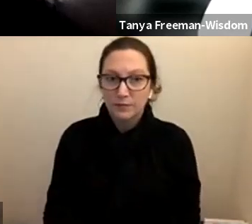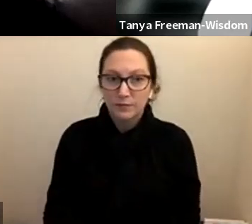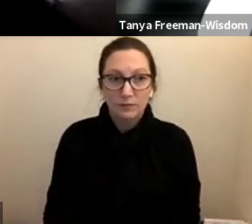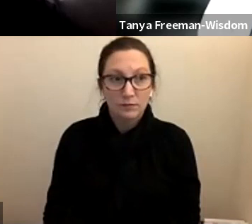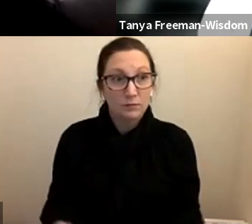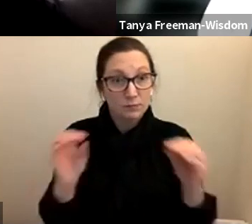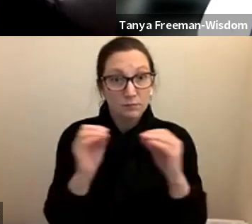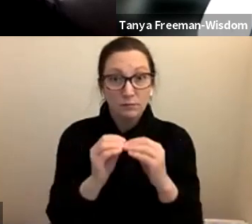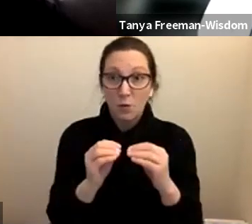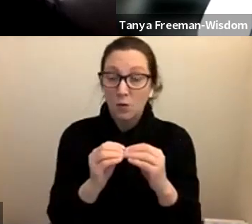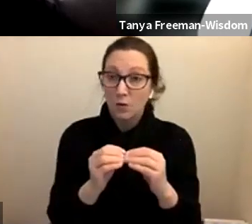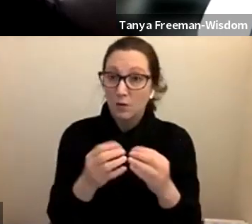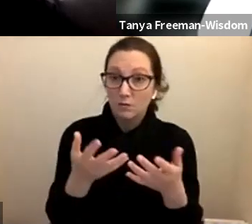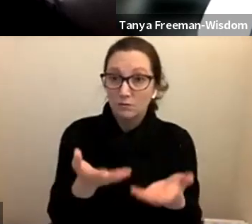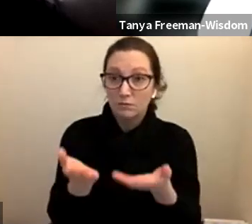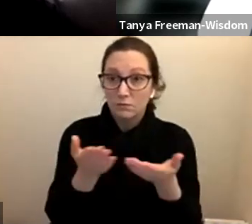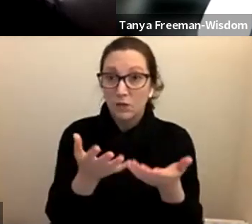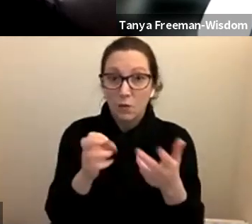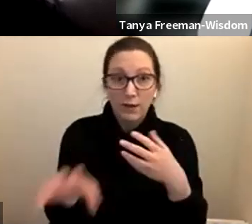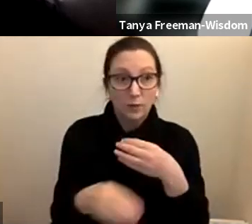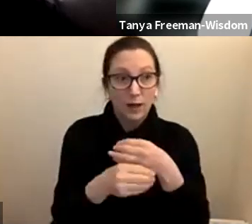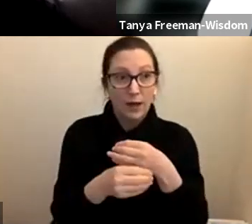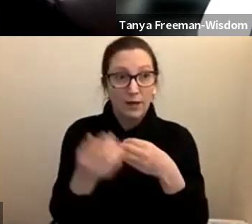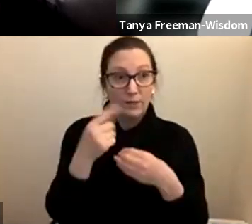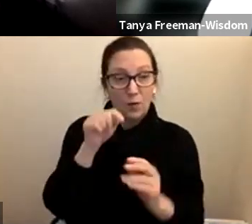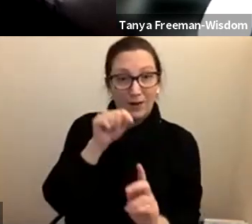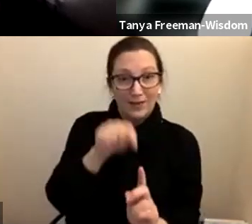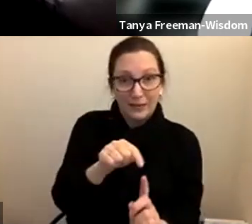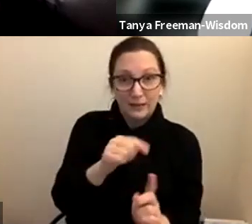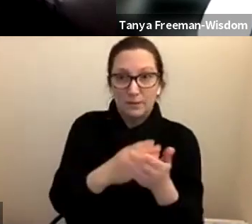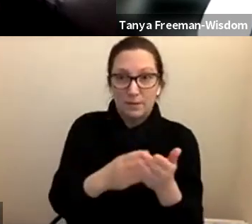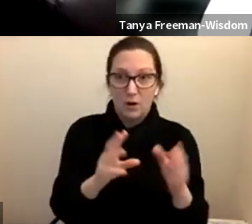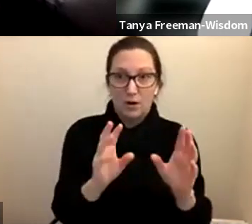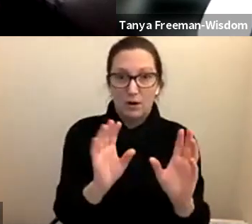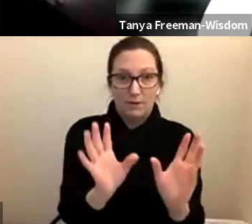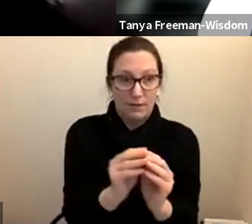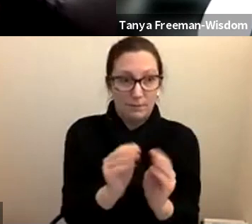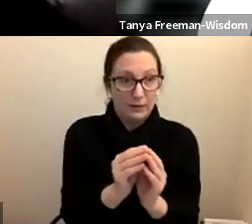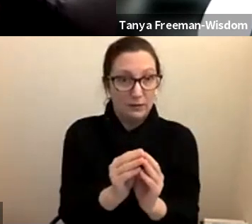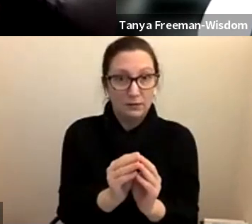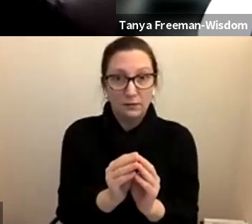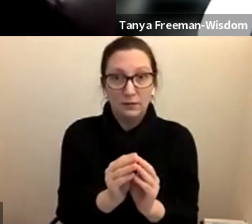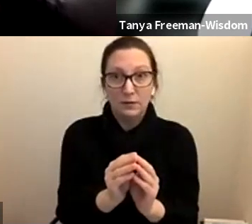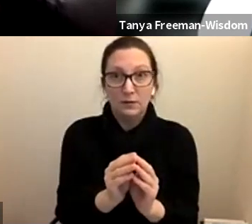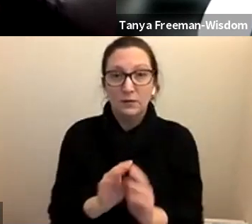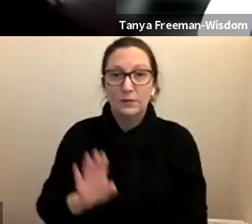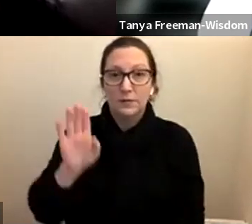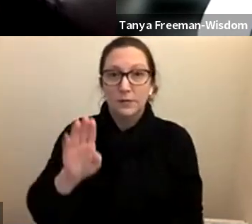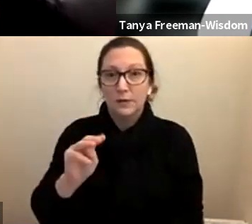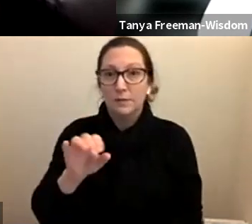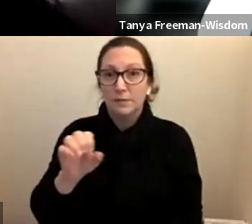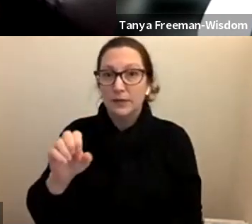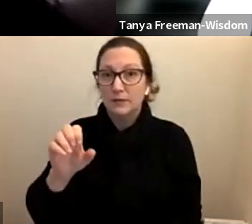Anything else that folks want to add to this particular segment of the agenda? So Ms.